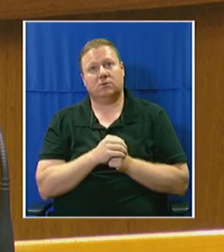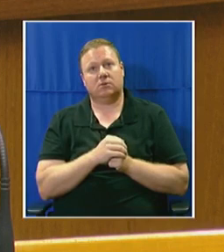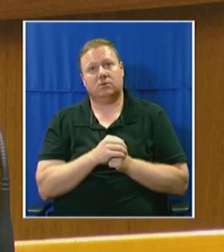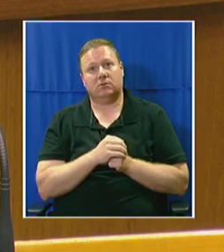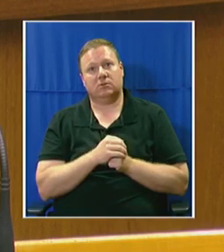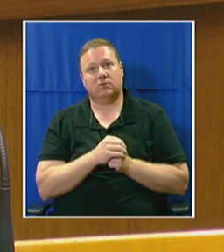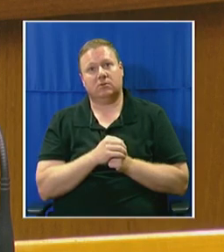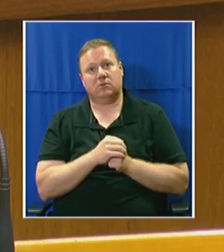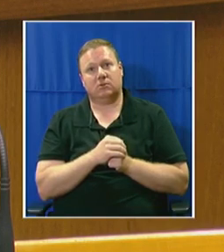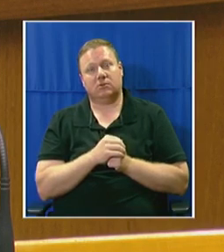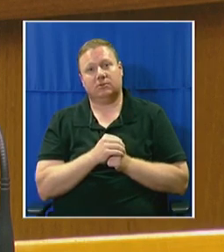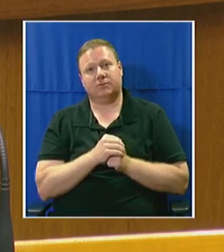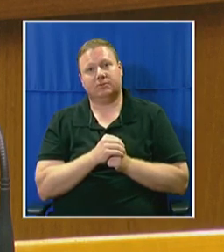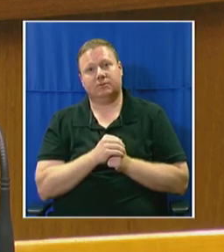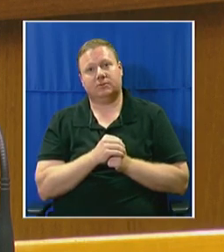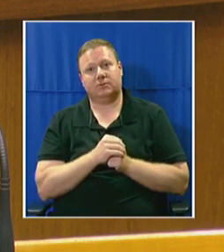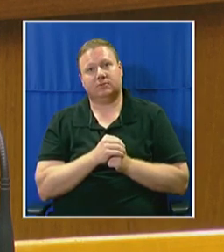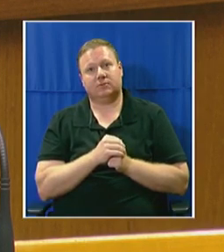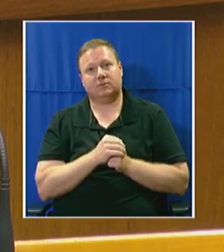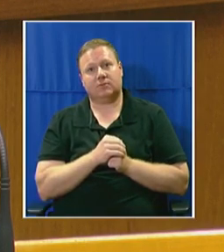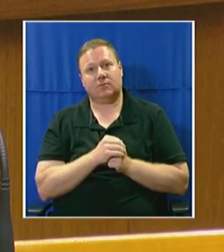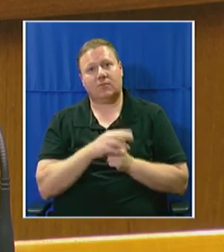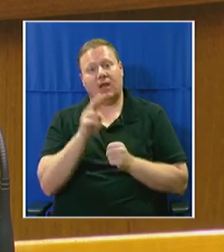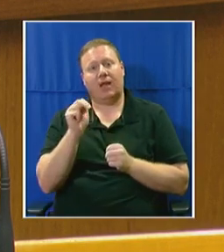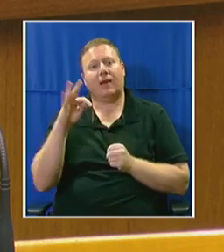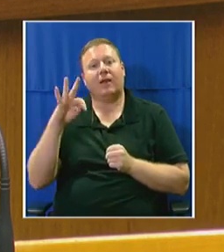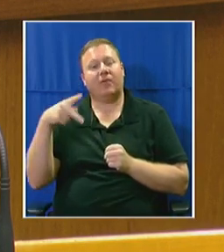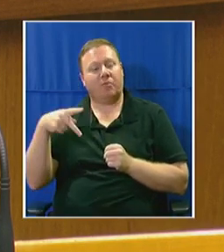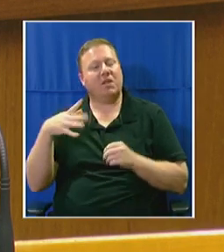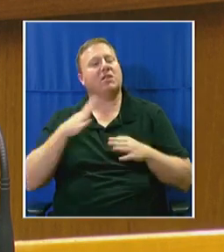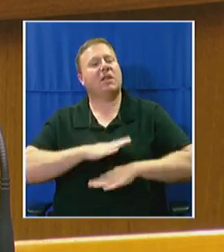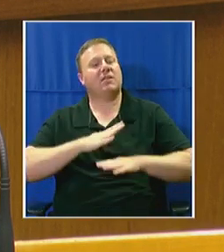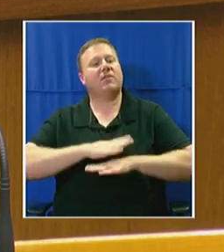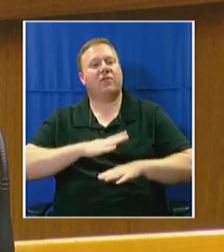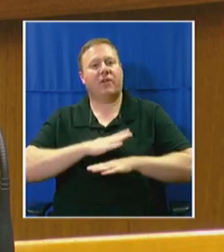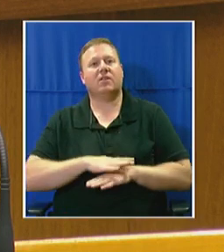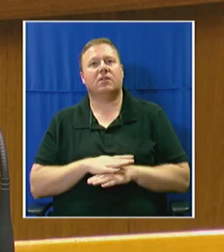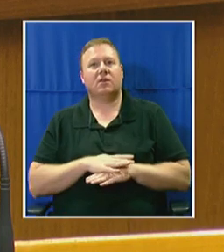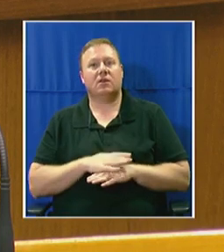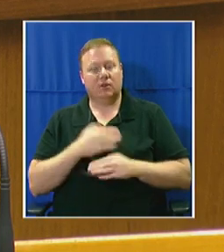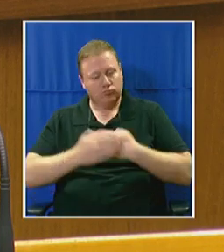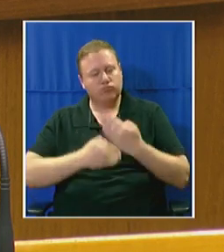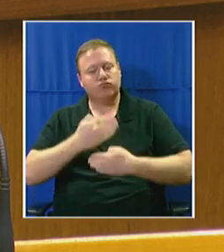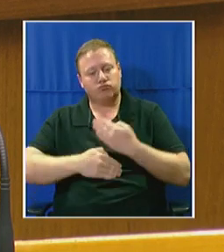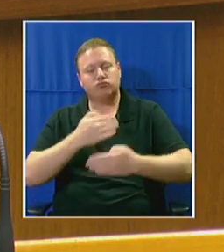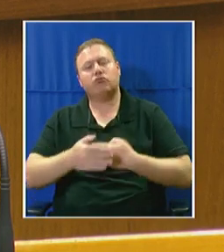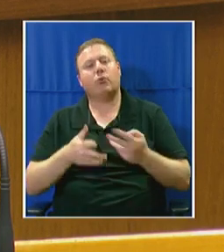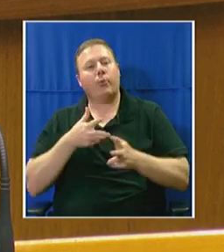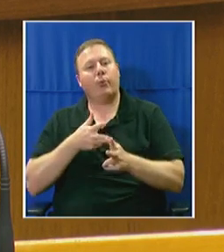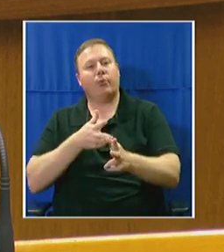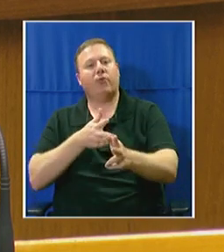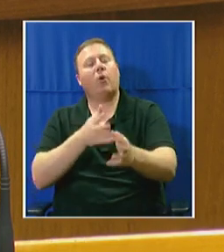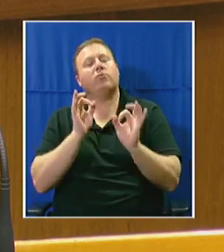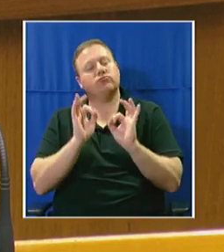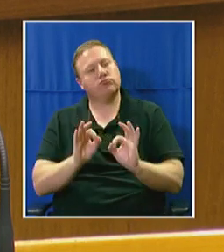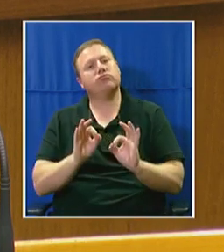restore Advocates n Kobo jiba and lawence siso we to the respective positions of